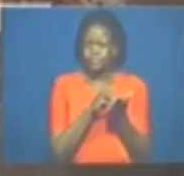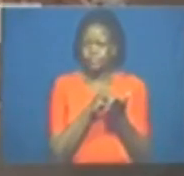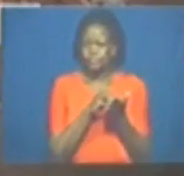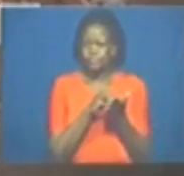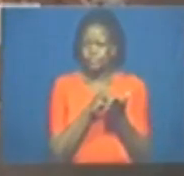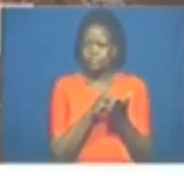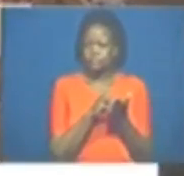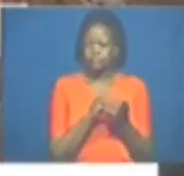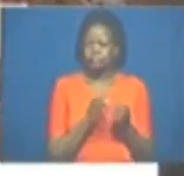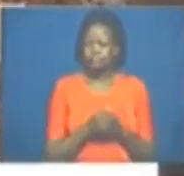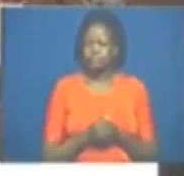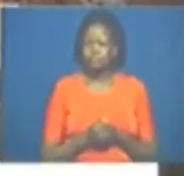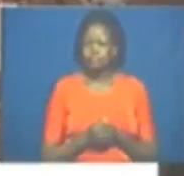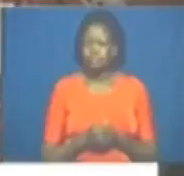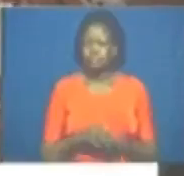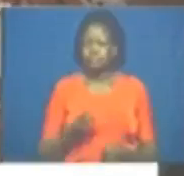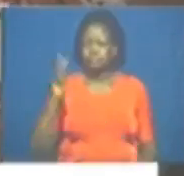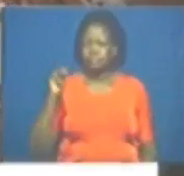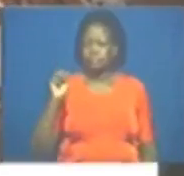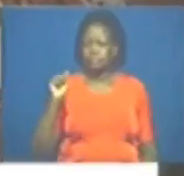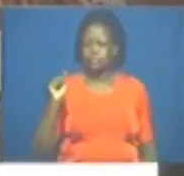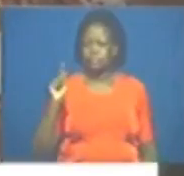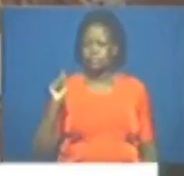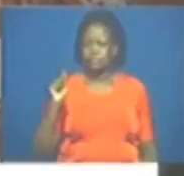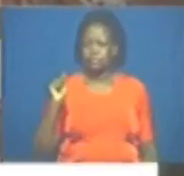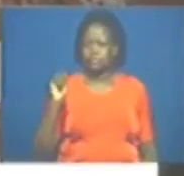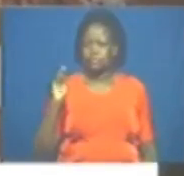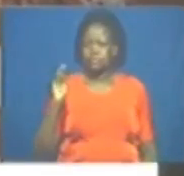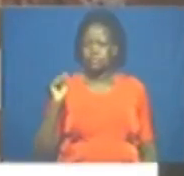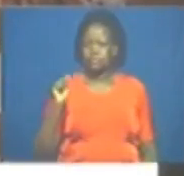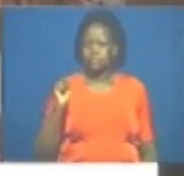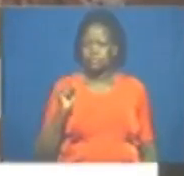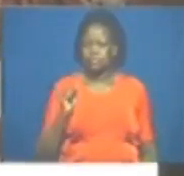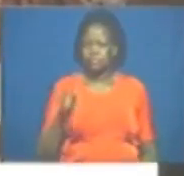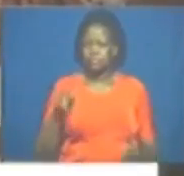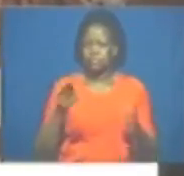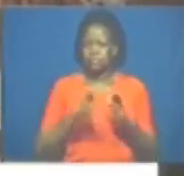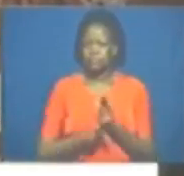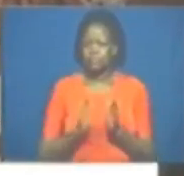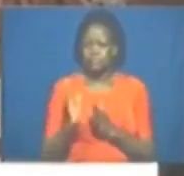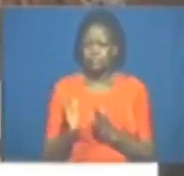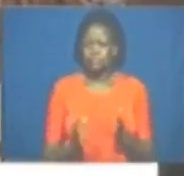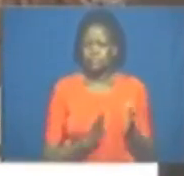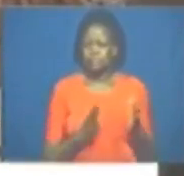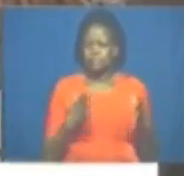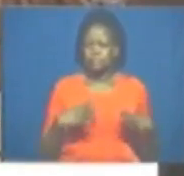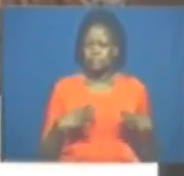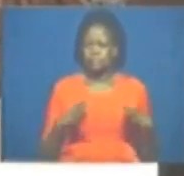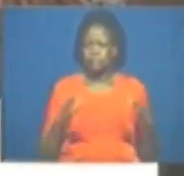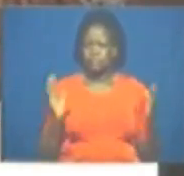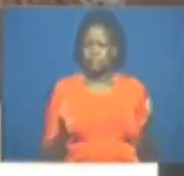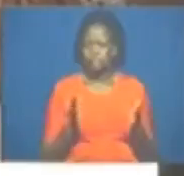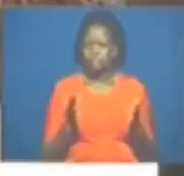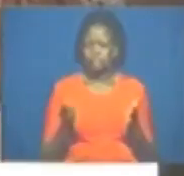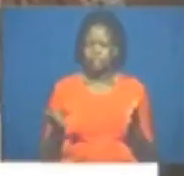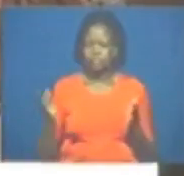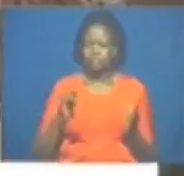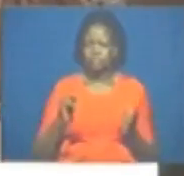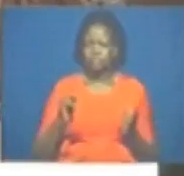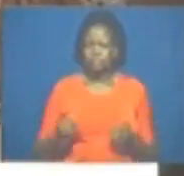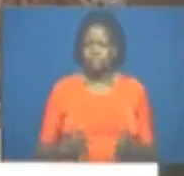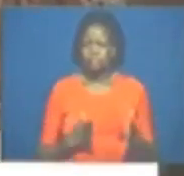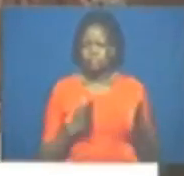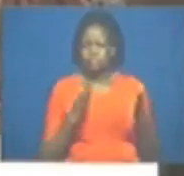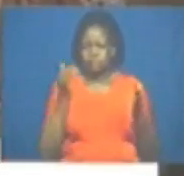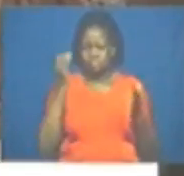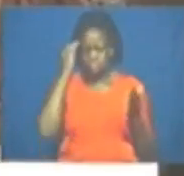veteran politician Kenneth Matiba burial arrangements. The public has been urged to come out in large numbers for the two memorial services